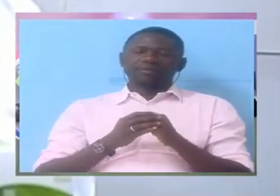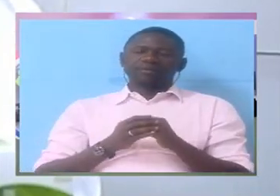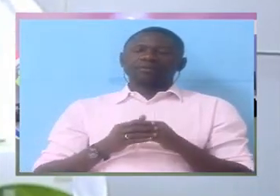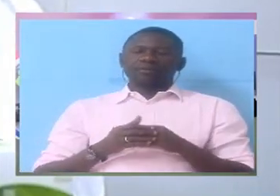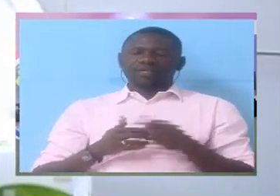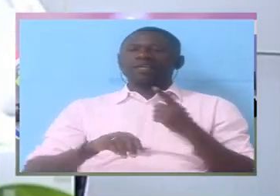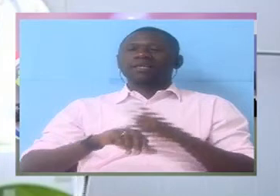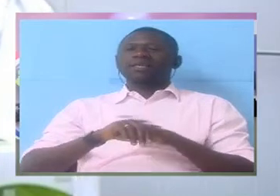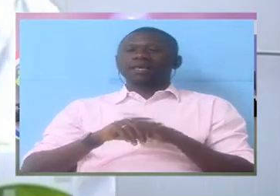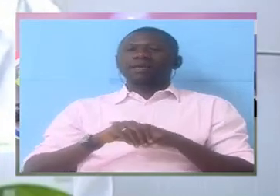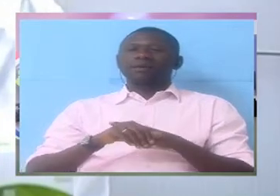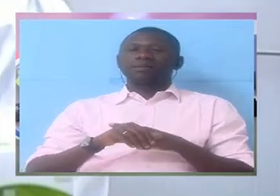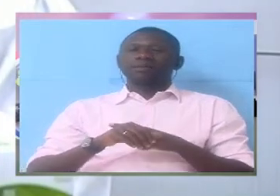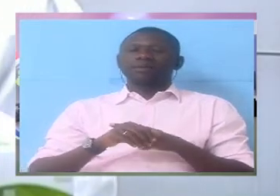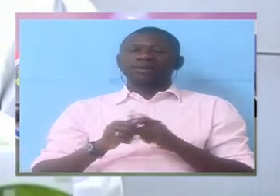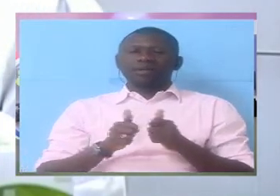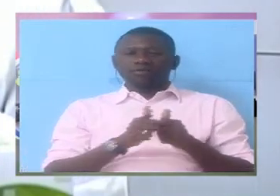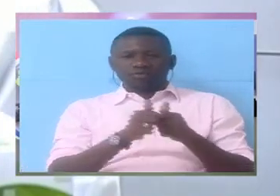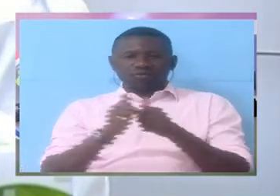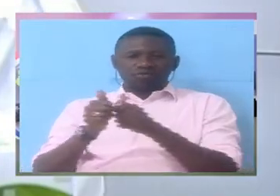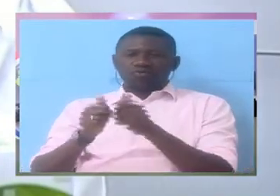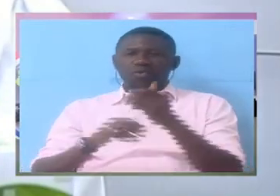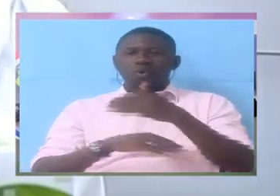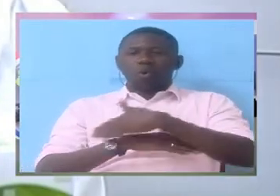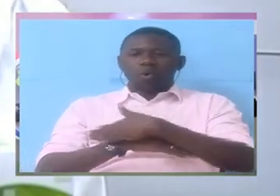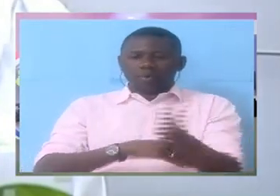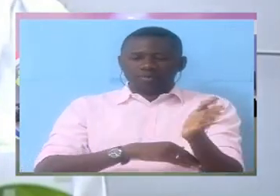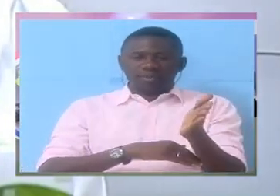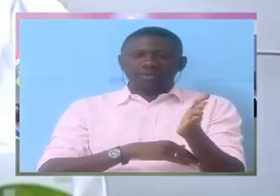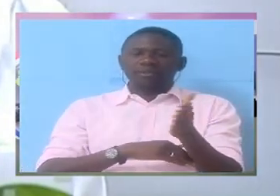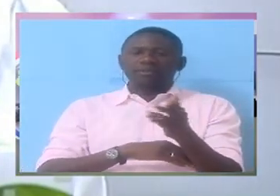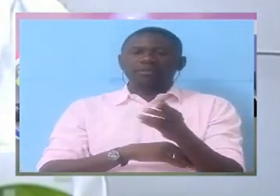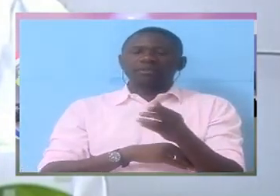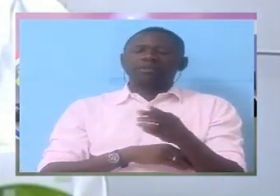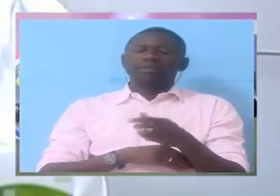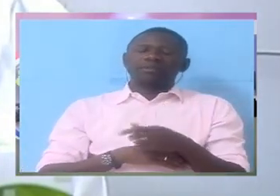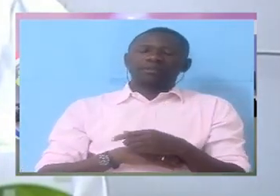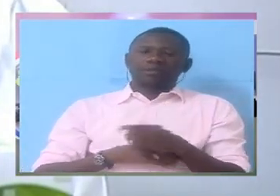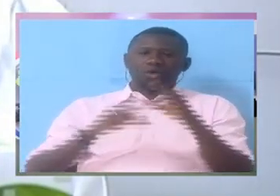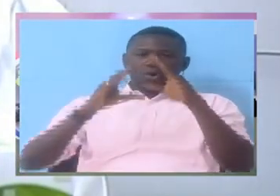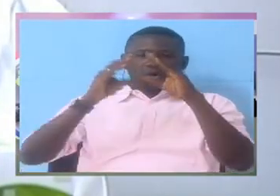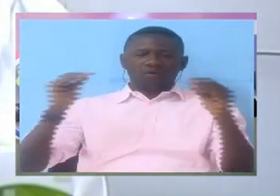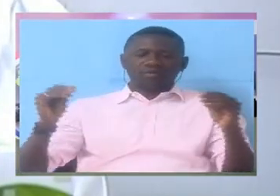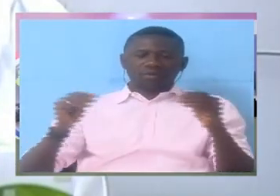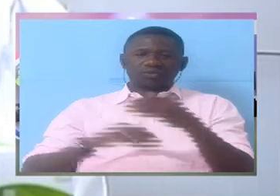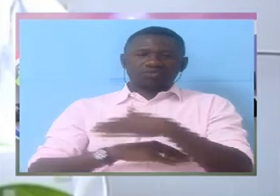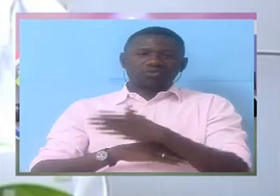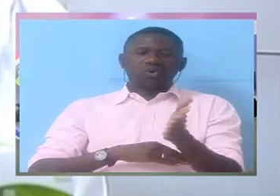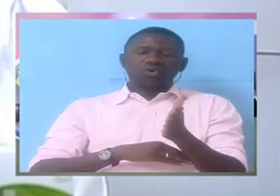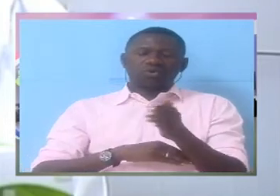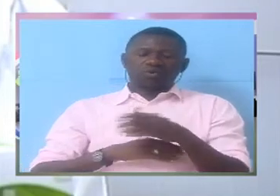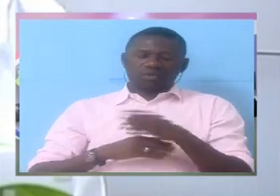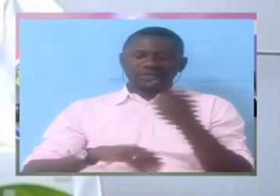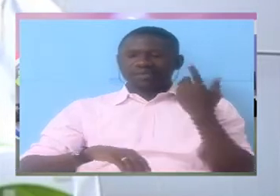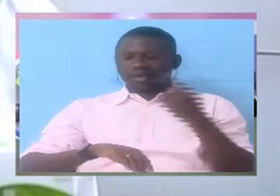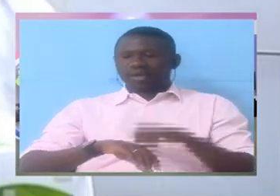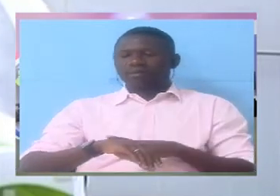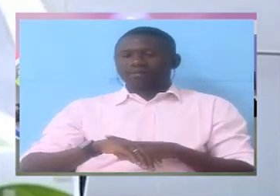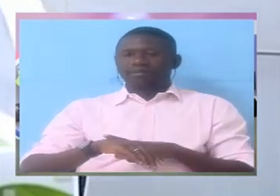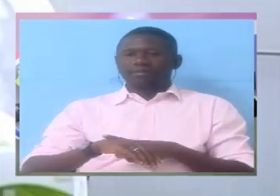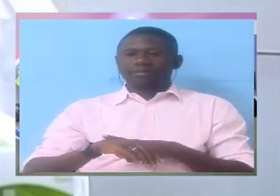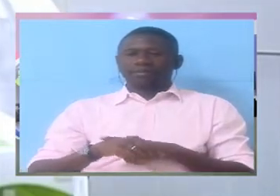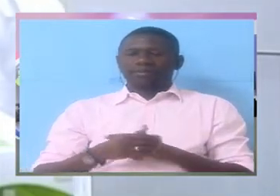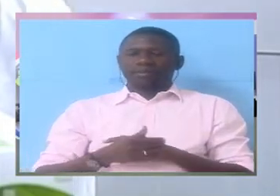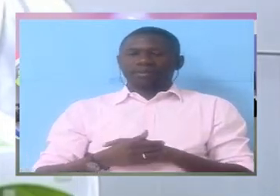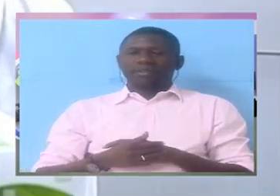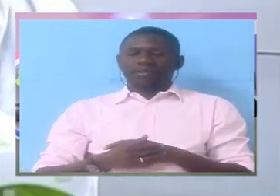the orderly was opening this office door. Wato ala orderly wale ma ala kantar lalti ba ala bunda yele kang. So he